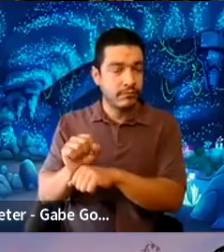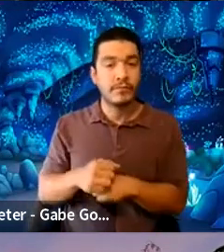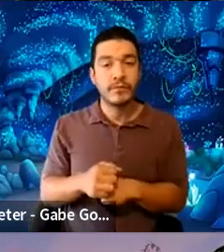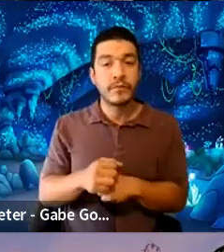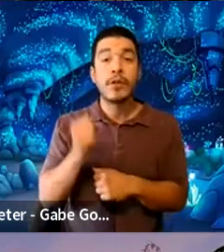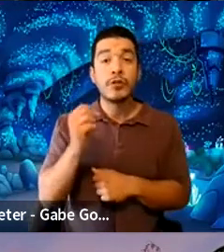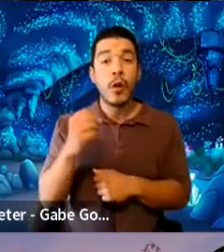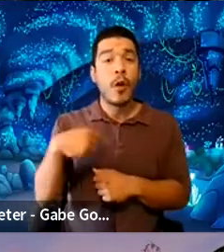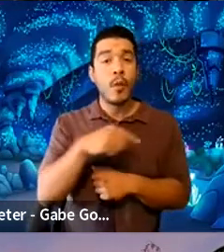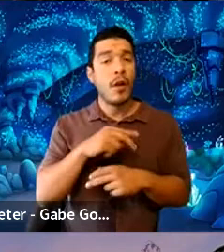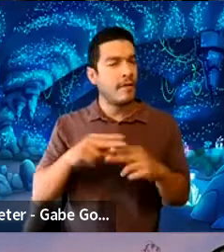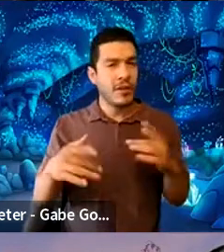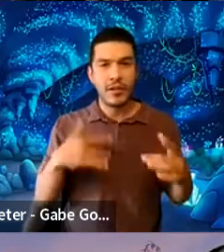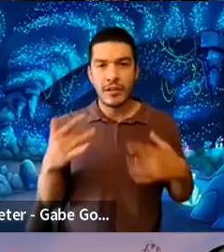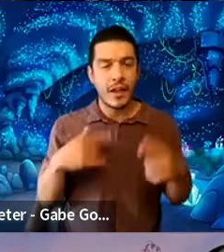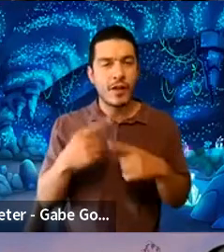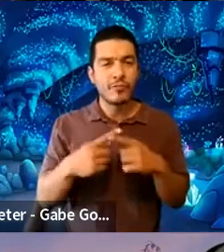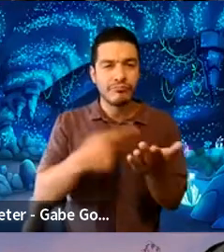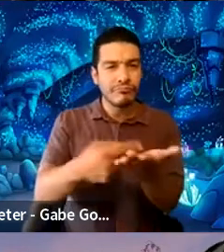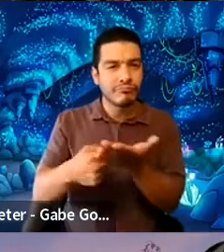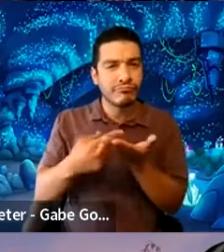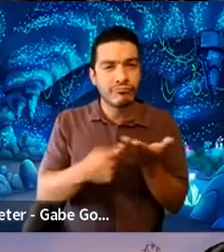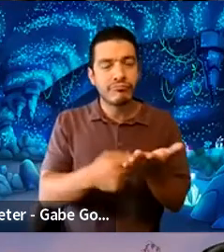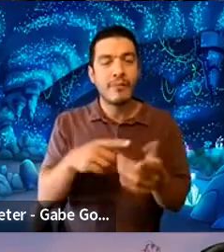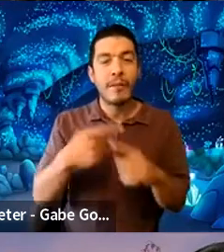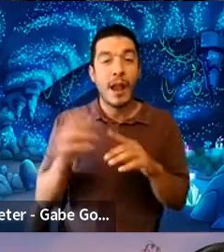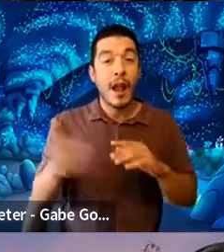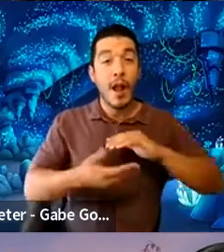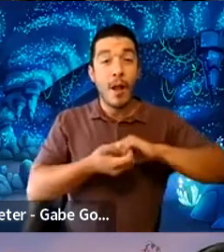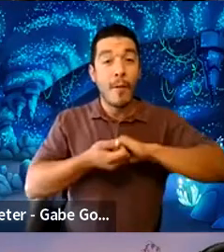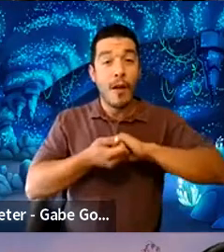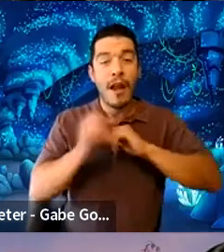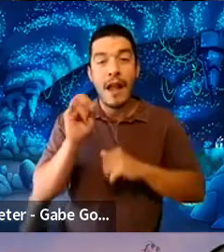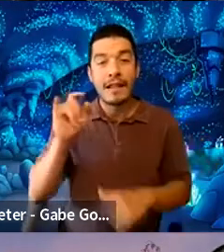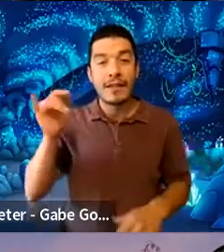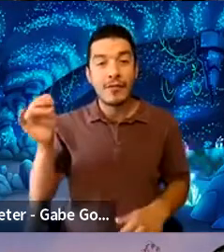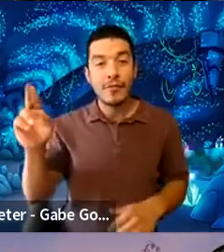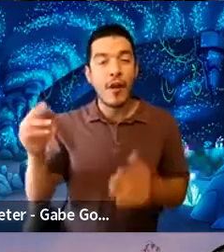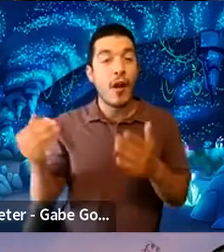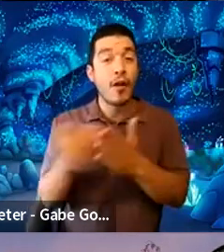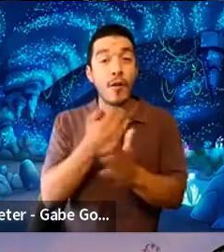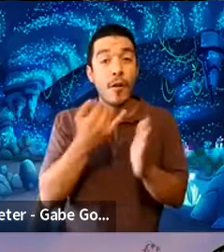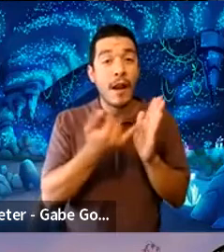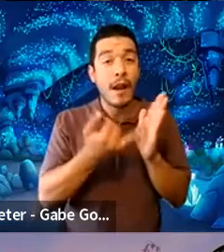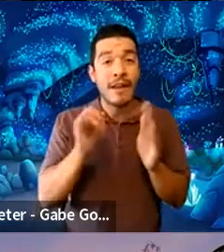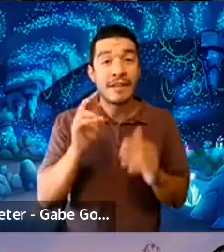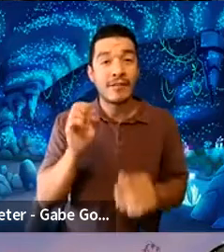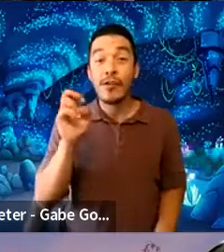so excited to talk about our partner Disney Junior's new animated series,